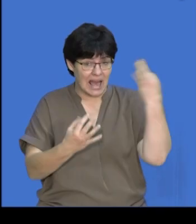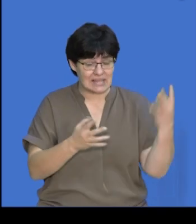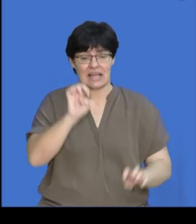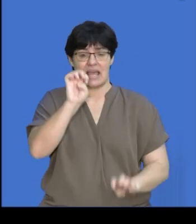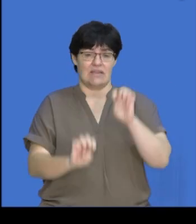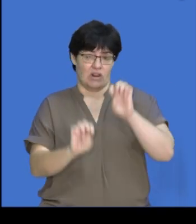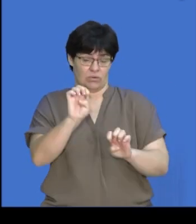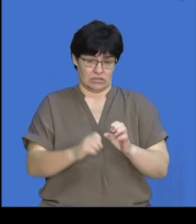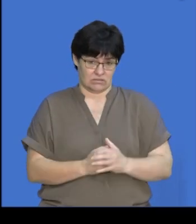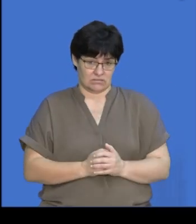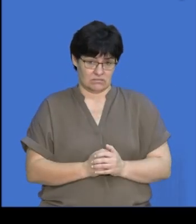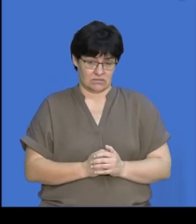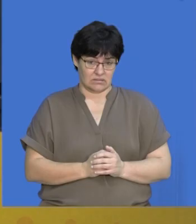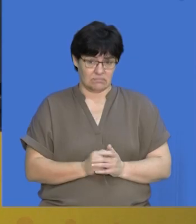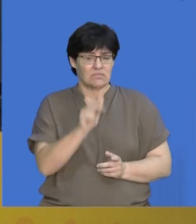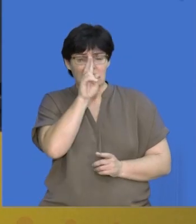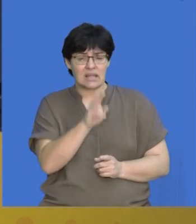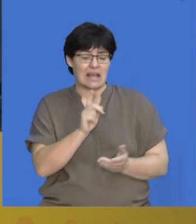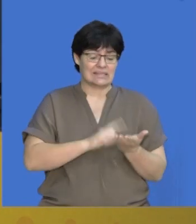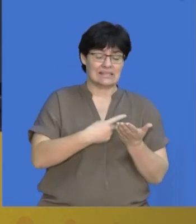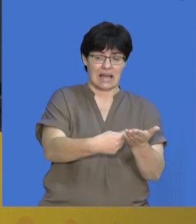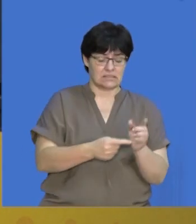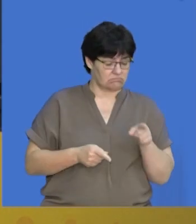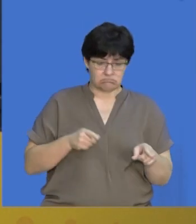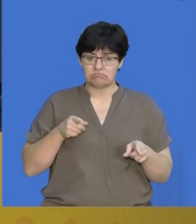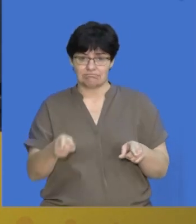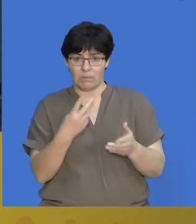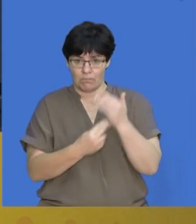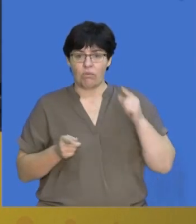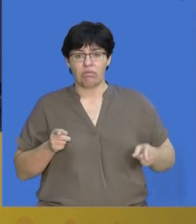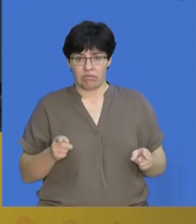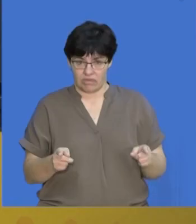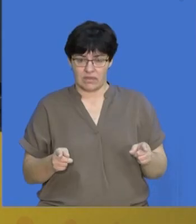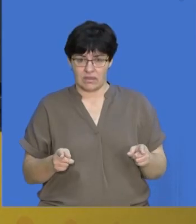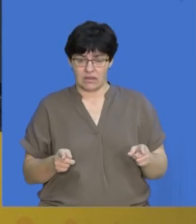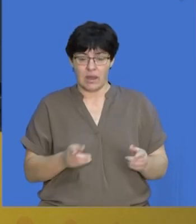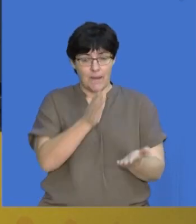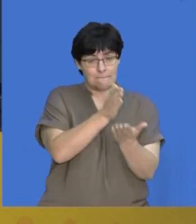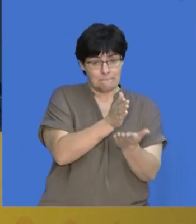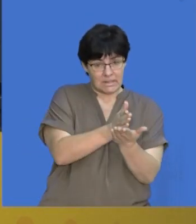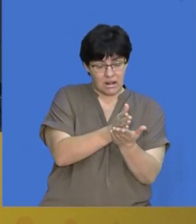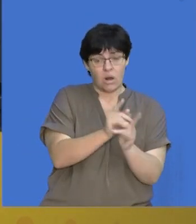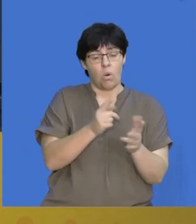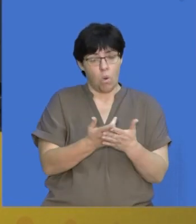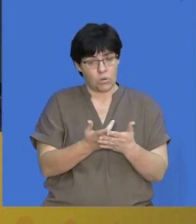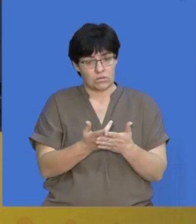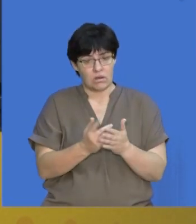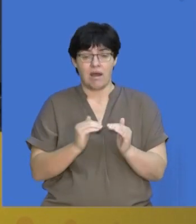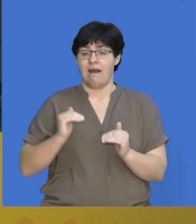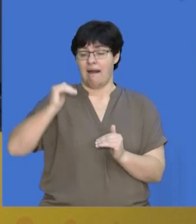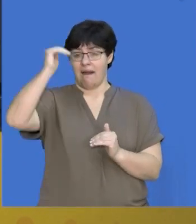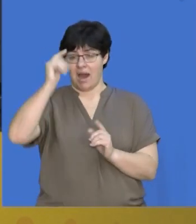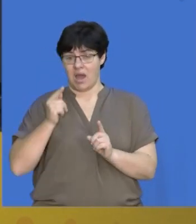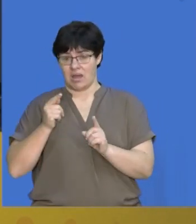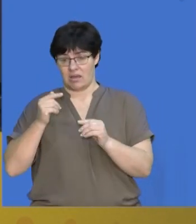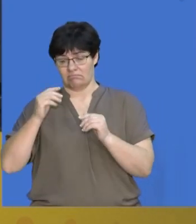evaluate. You will note that discuss is located in both a middle order question as well as a high